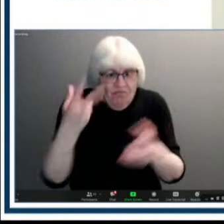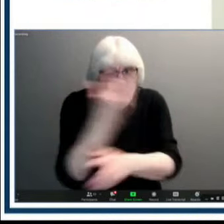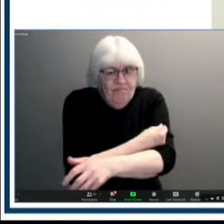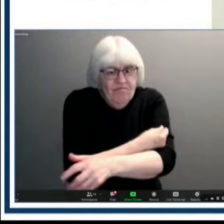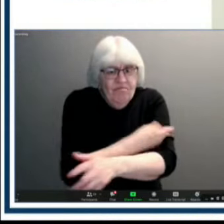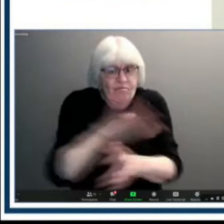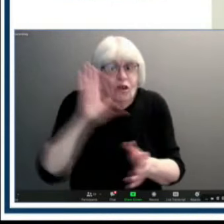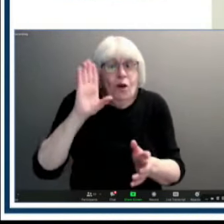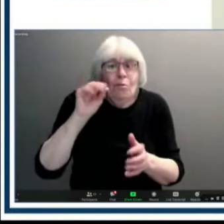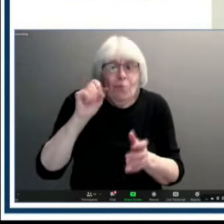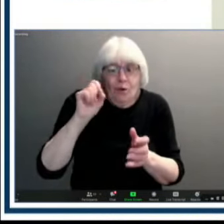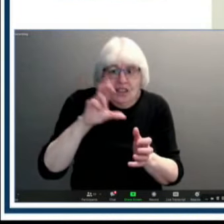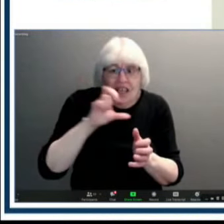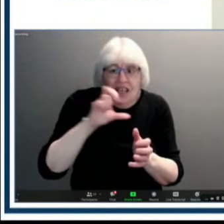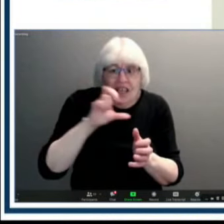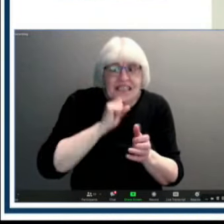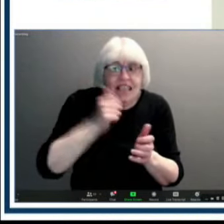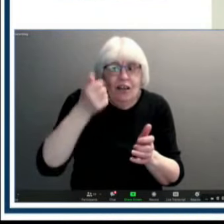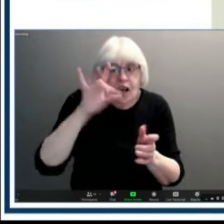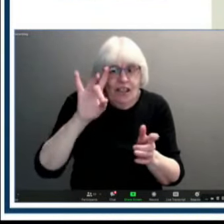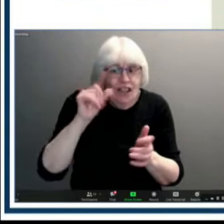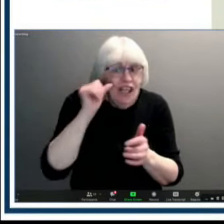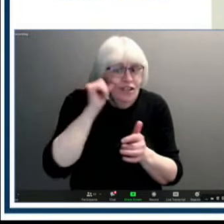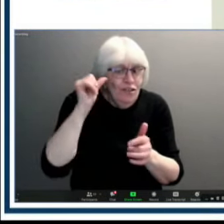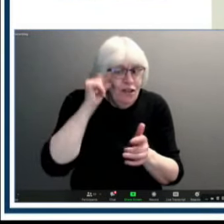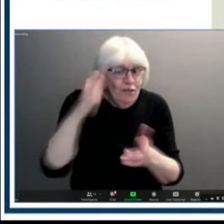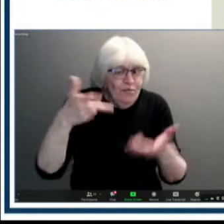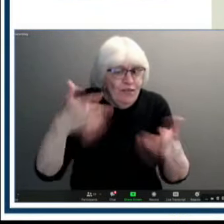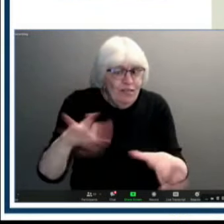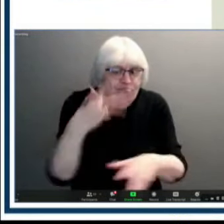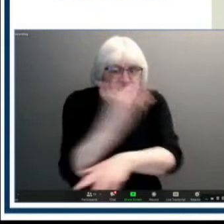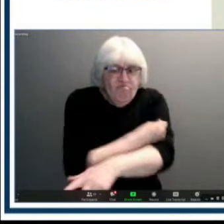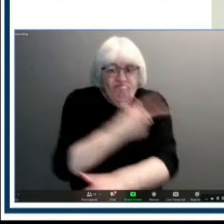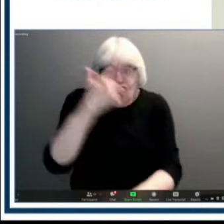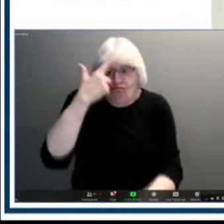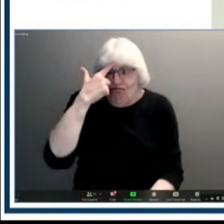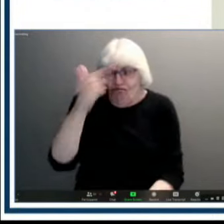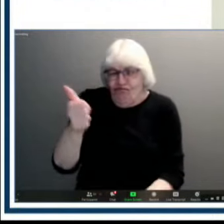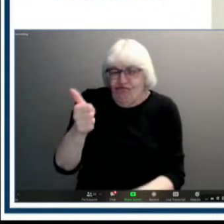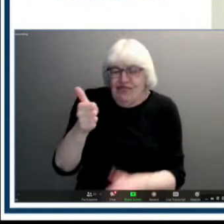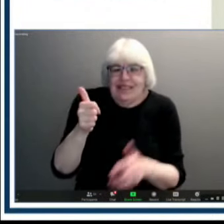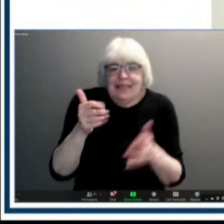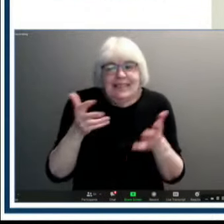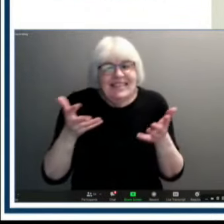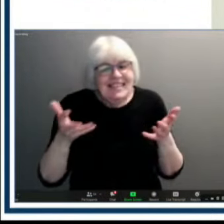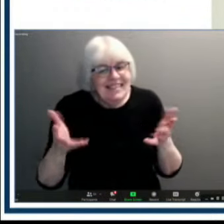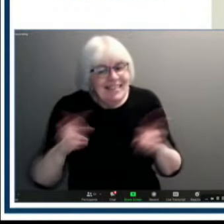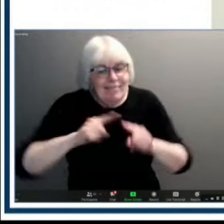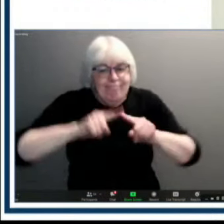day before. If you want your booster, go and get it. So obviously, you can see how these types of